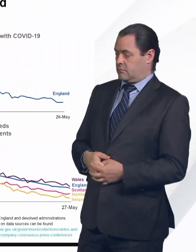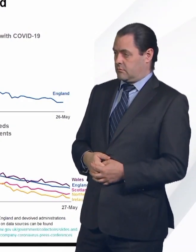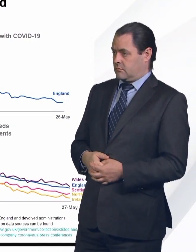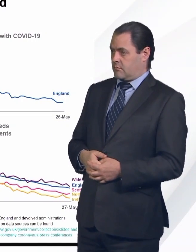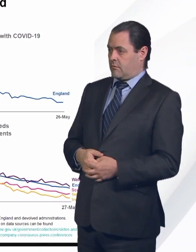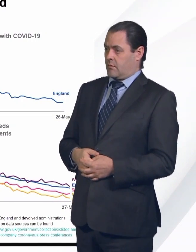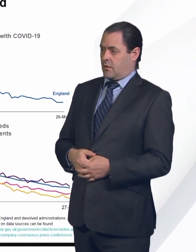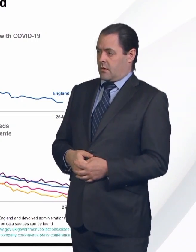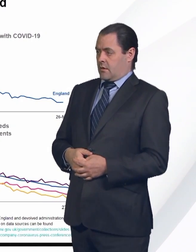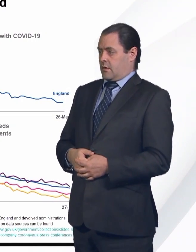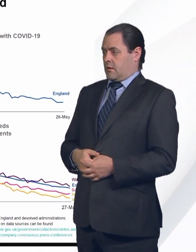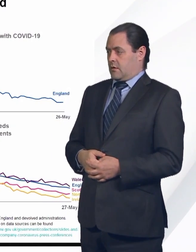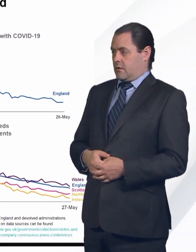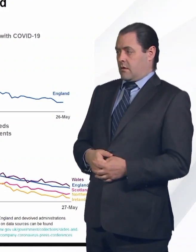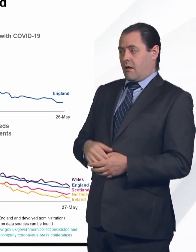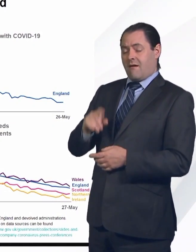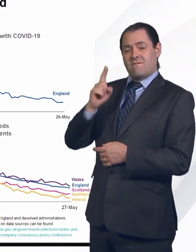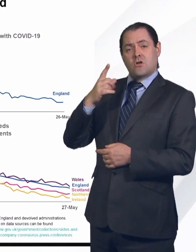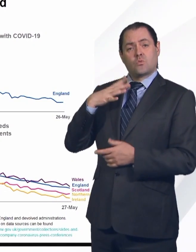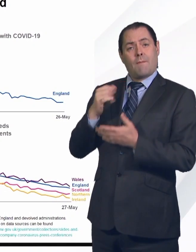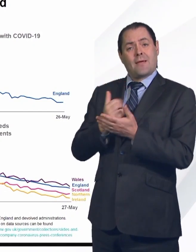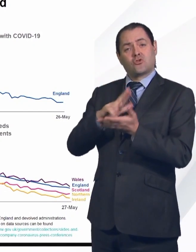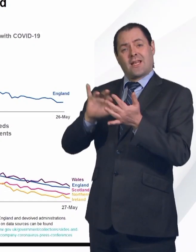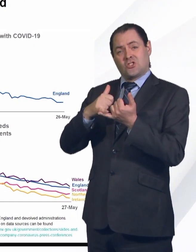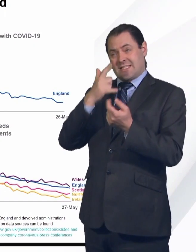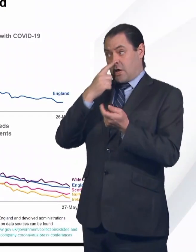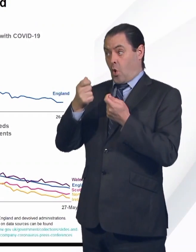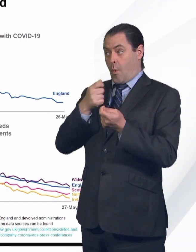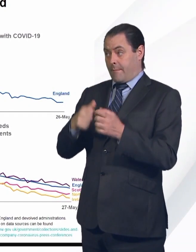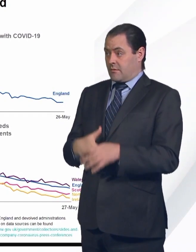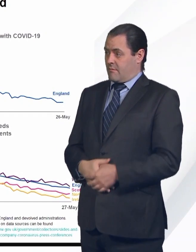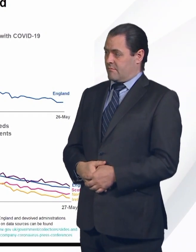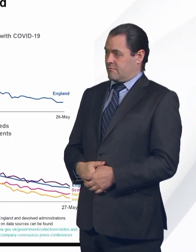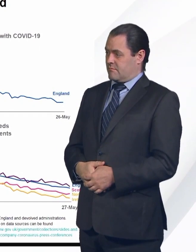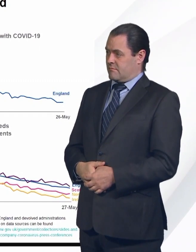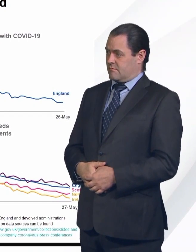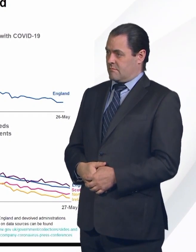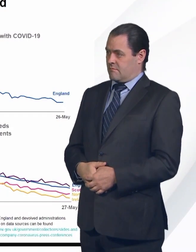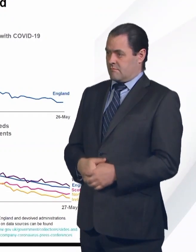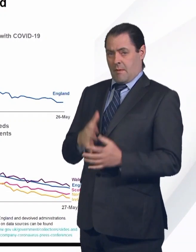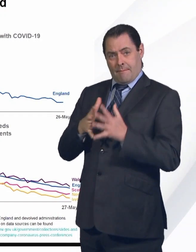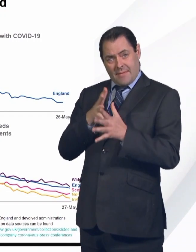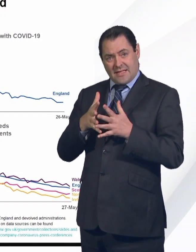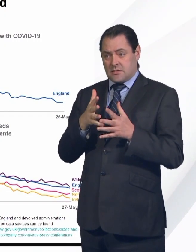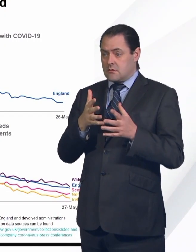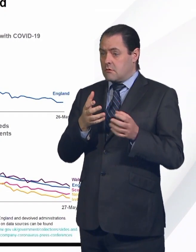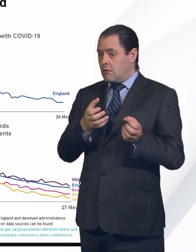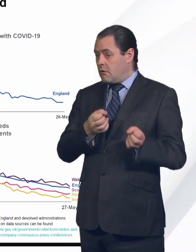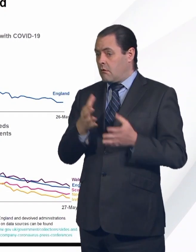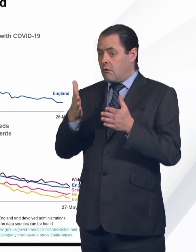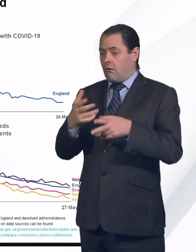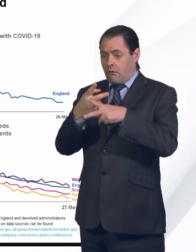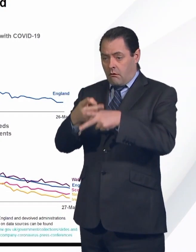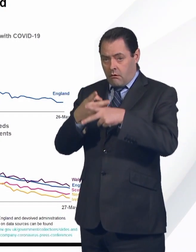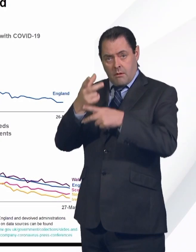Our first test is to protect the NHS's ability to cope, so that we're confident that we're able to provide sufficient critical